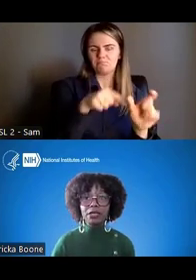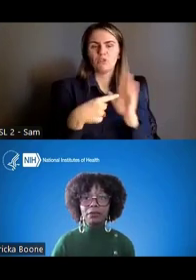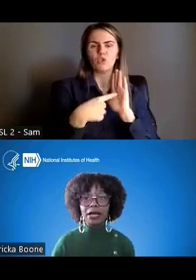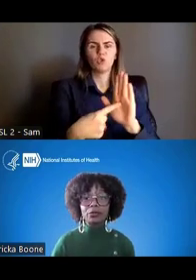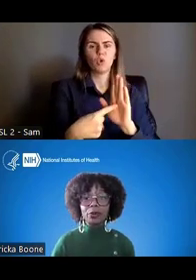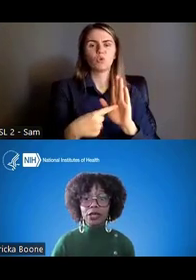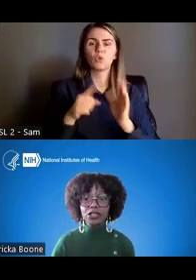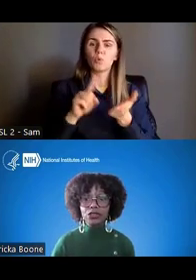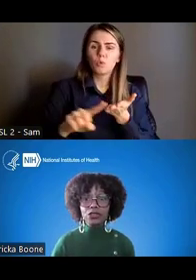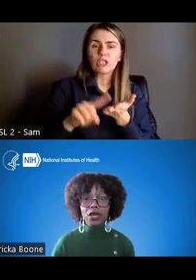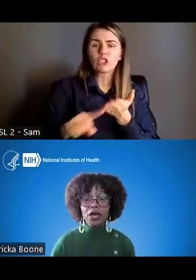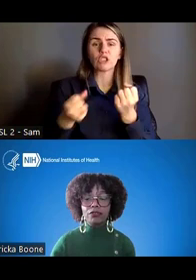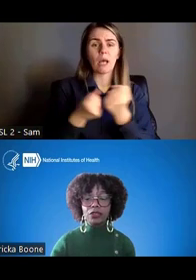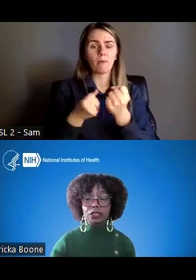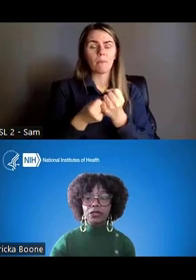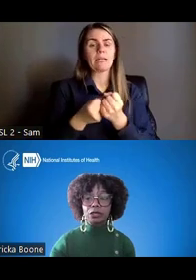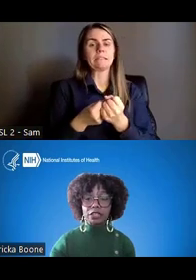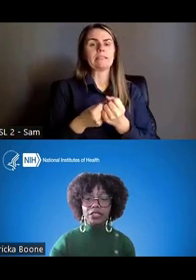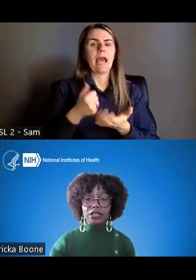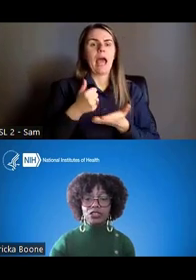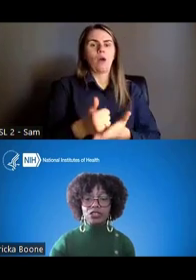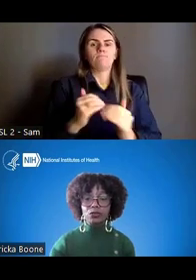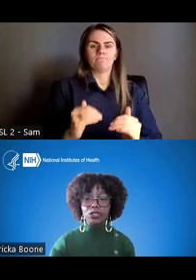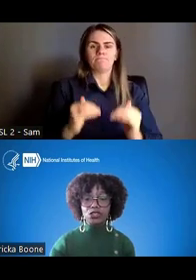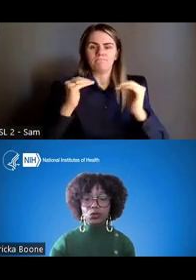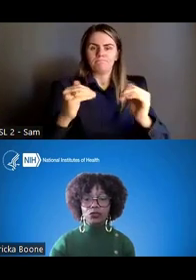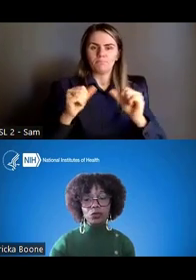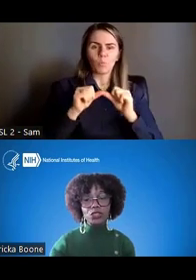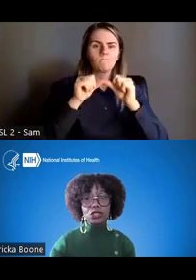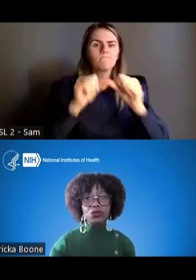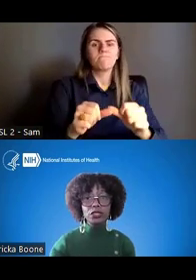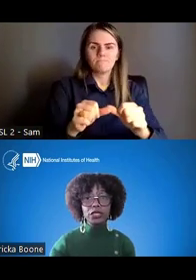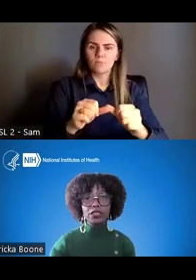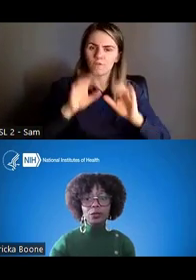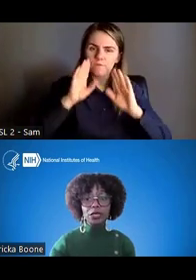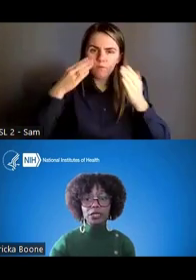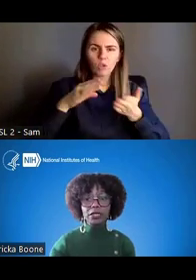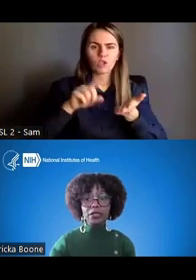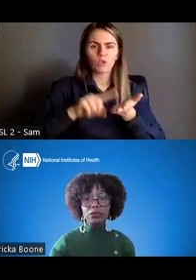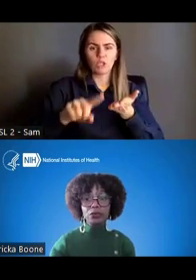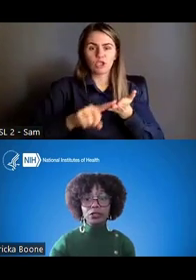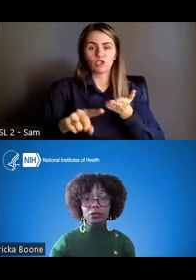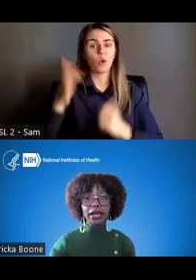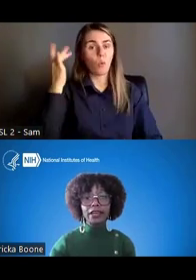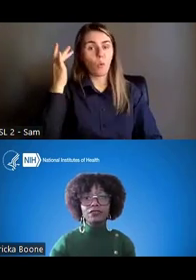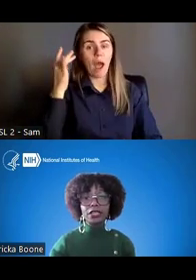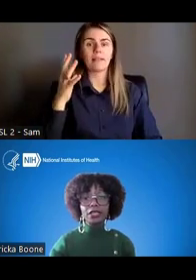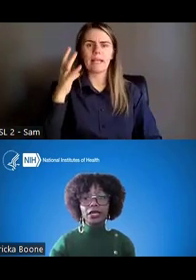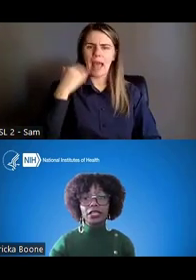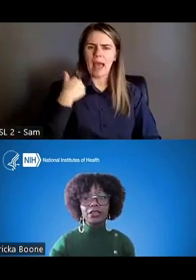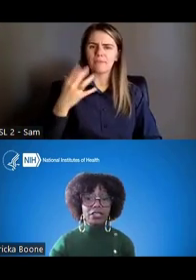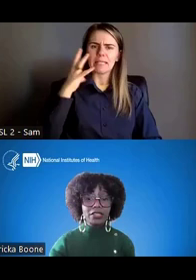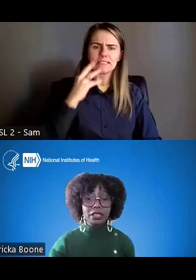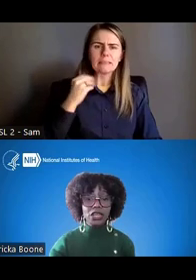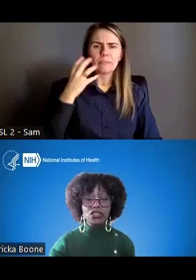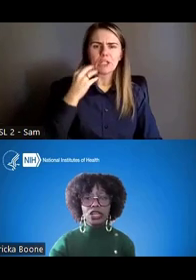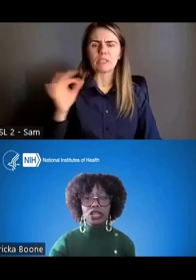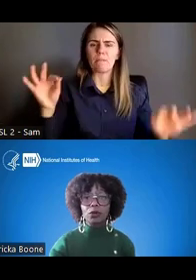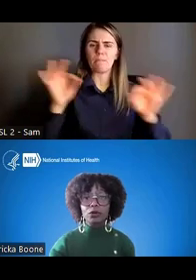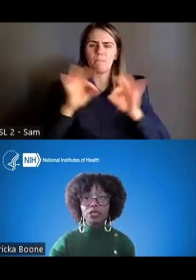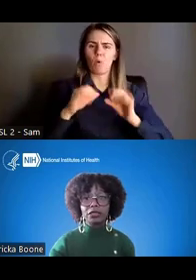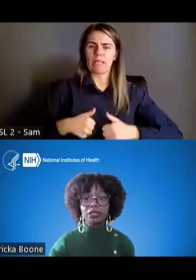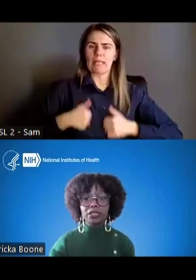retention and minimize departures of early career investigators from the research workforce due to the experience of critical life events such